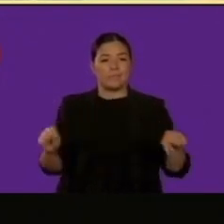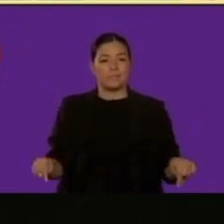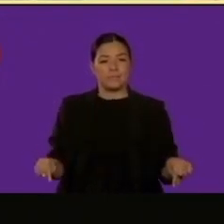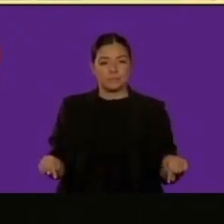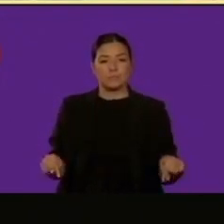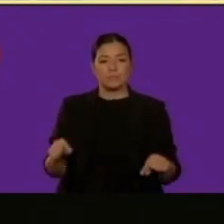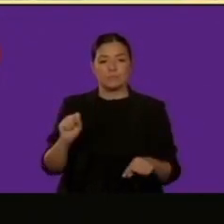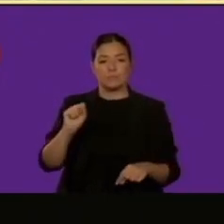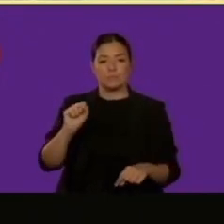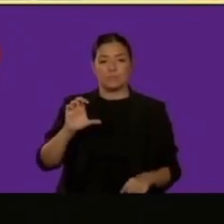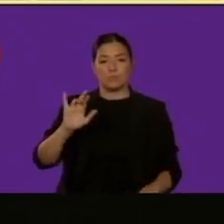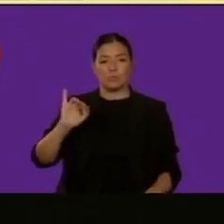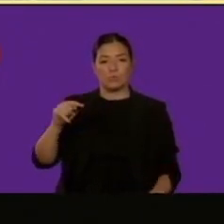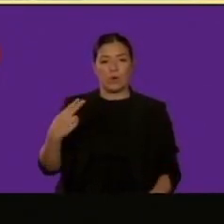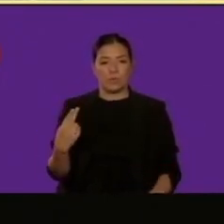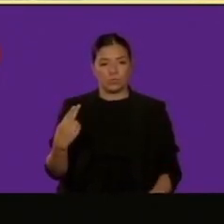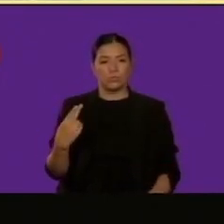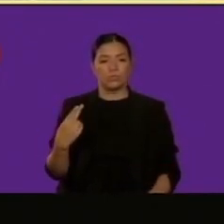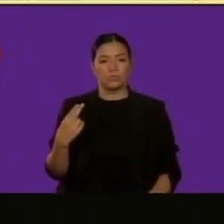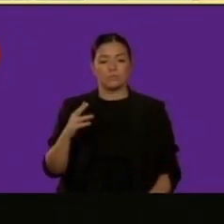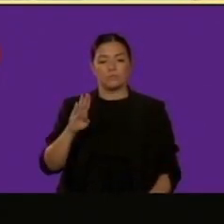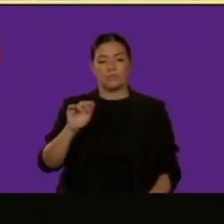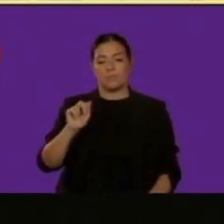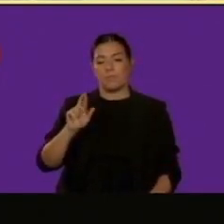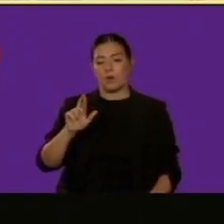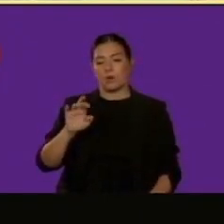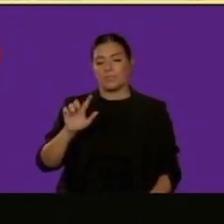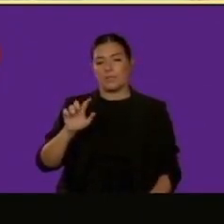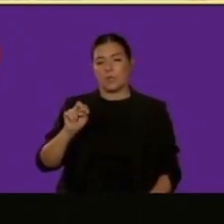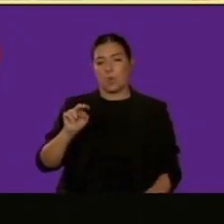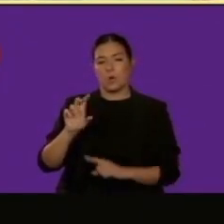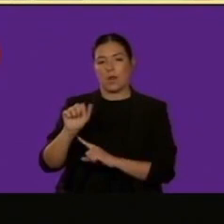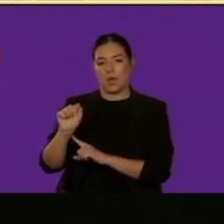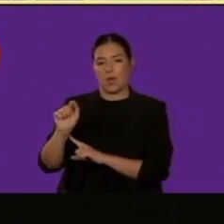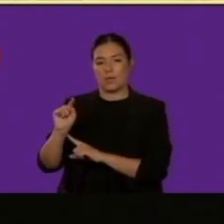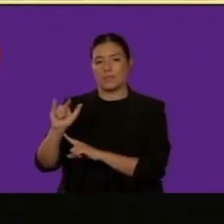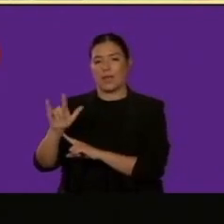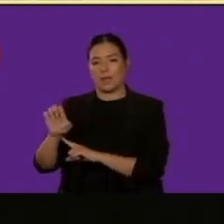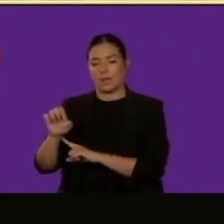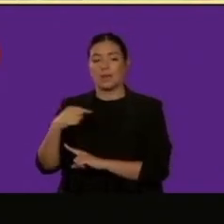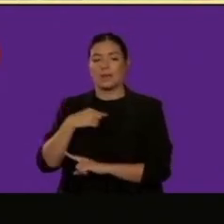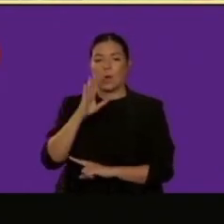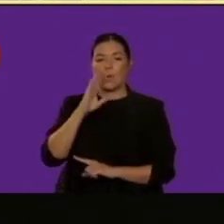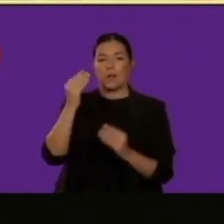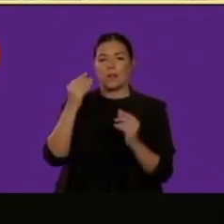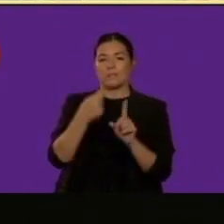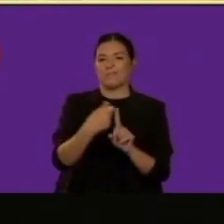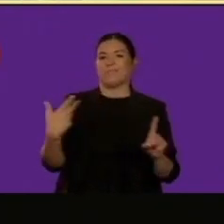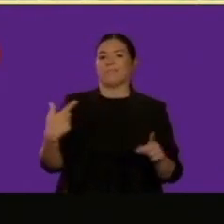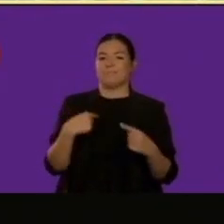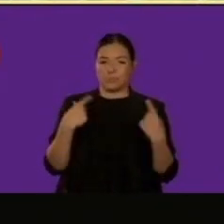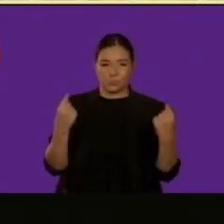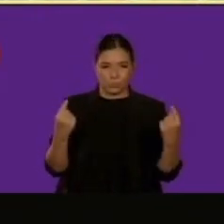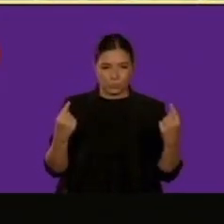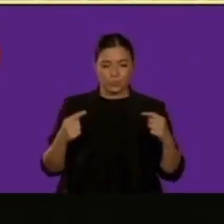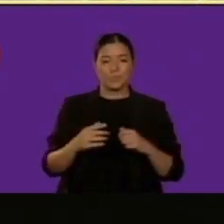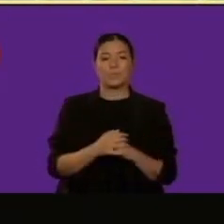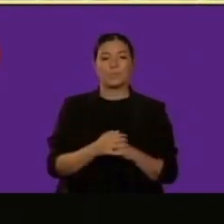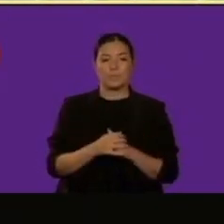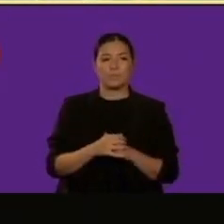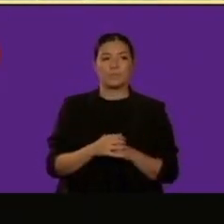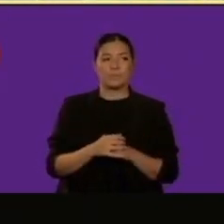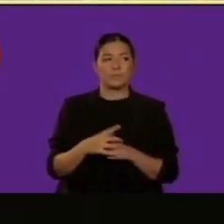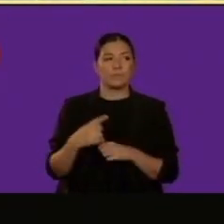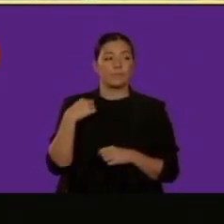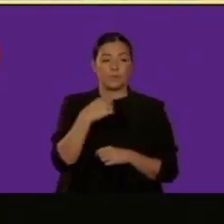tanto tocando by seeing, by touching and como seeing at the same hablando. Y de time. esta forma lo hemos hecho And de in tal this forma way, que pueda ser We have done it tactile